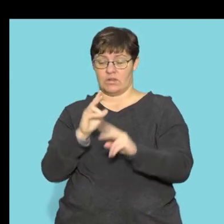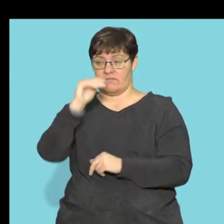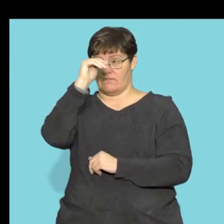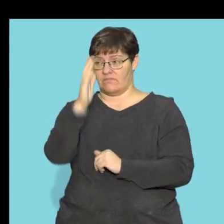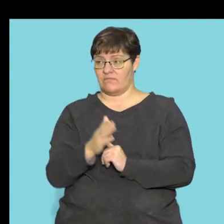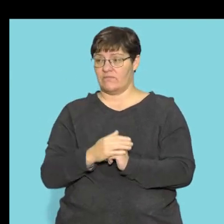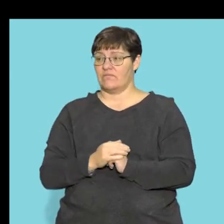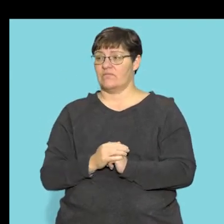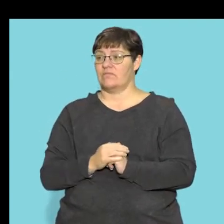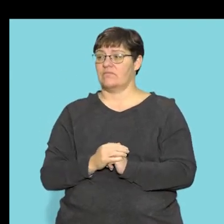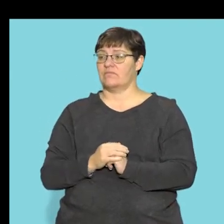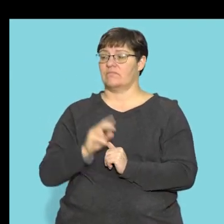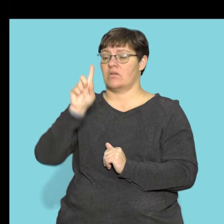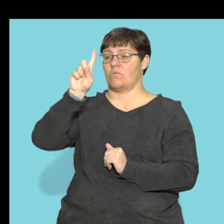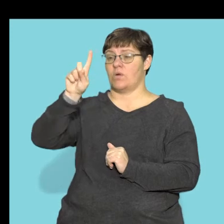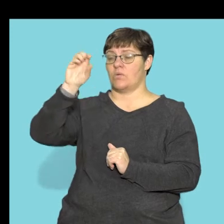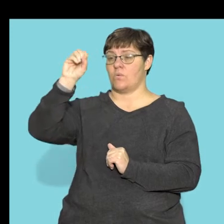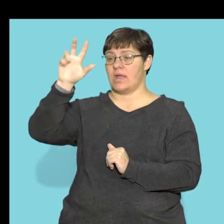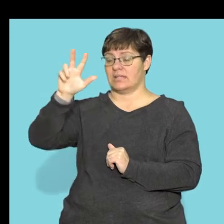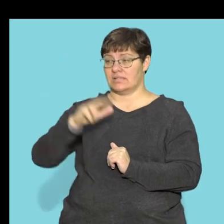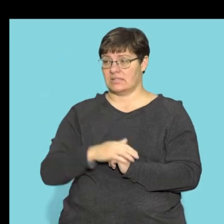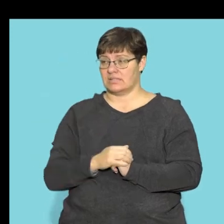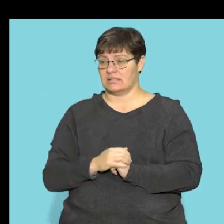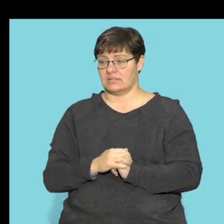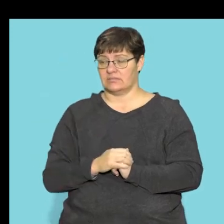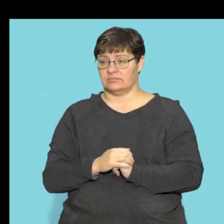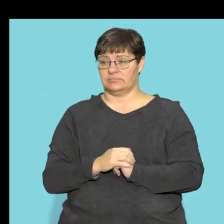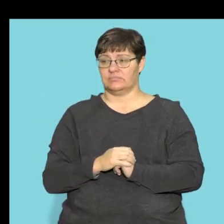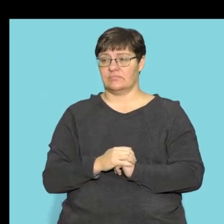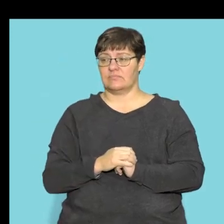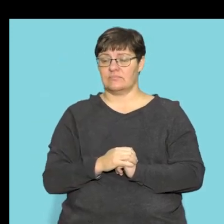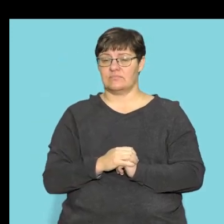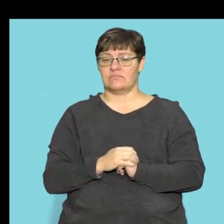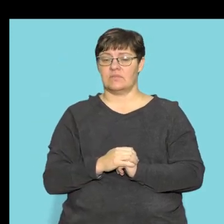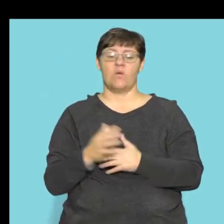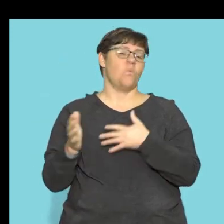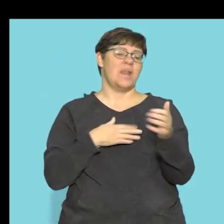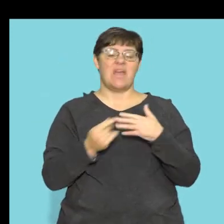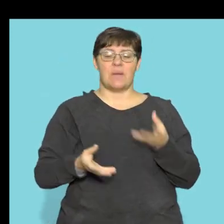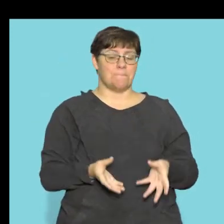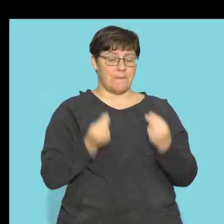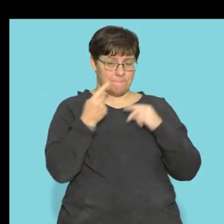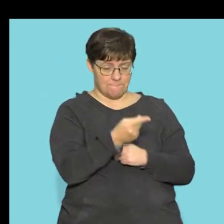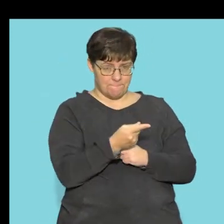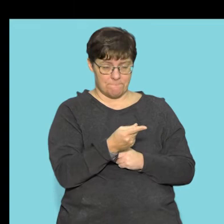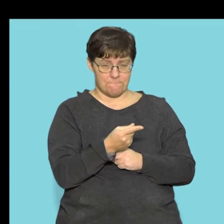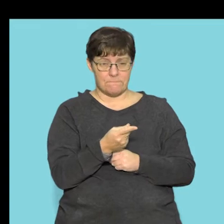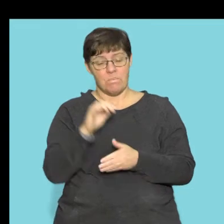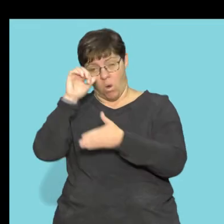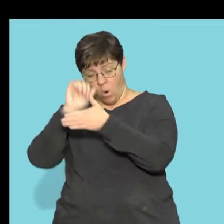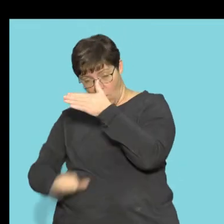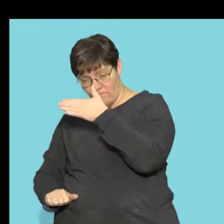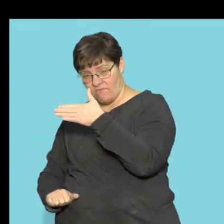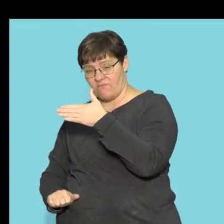0,1325 divided by 12. This gained interest for 108 months. And whatever I get here, I'm going